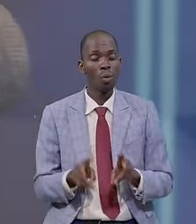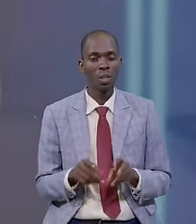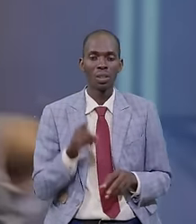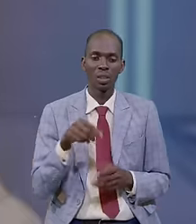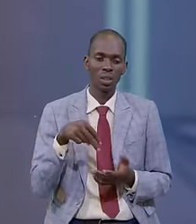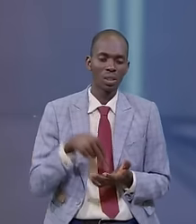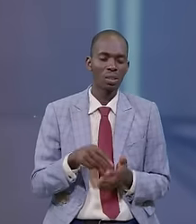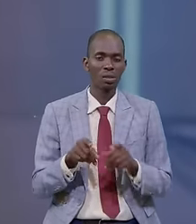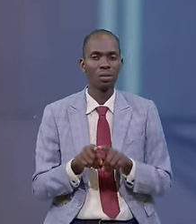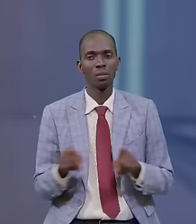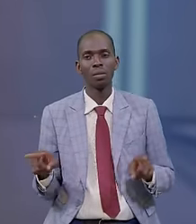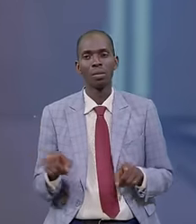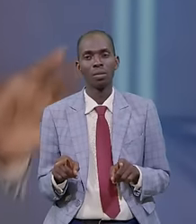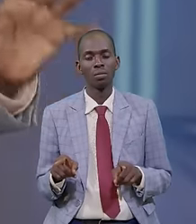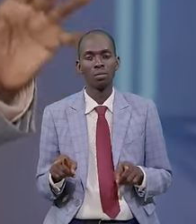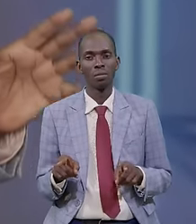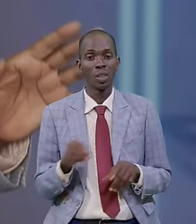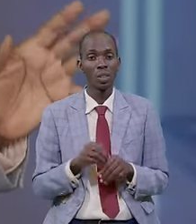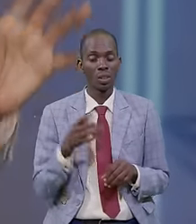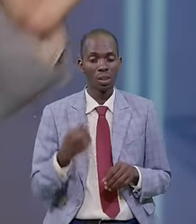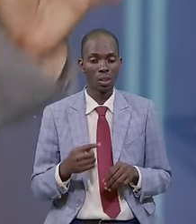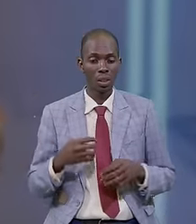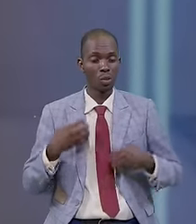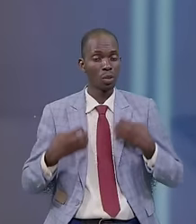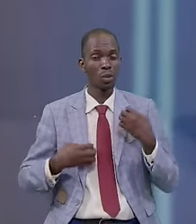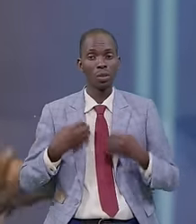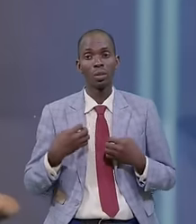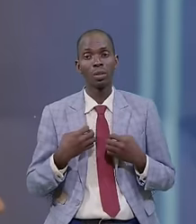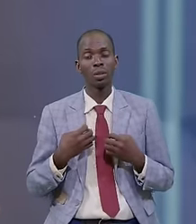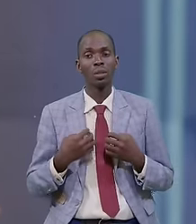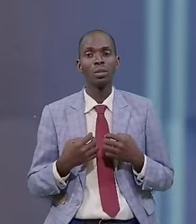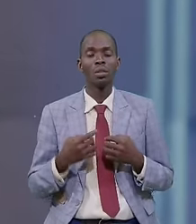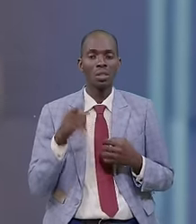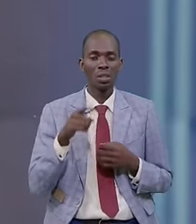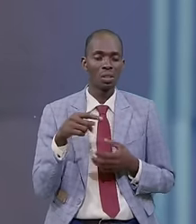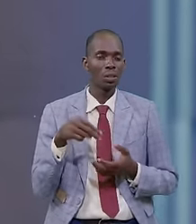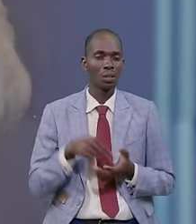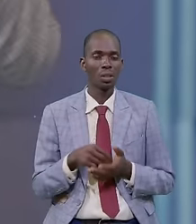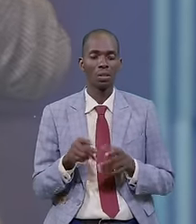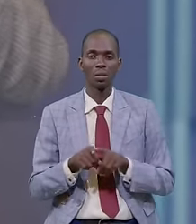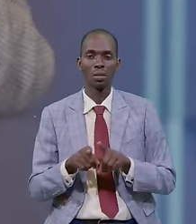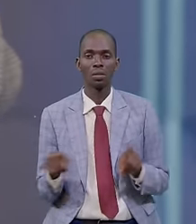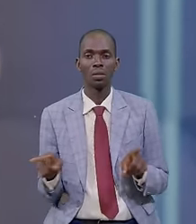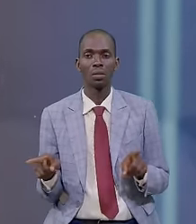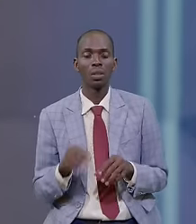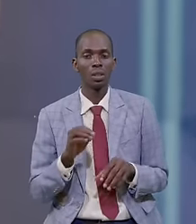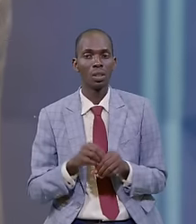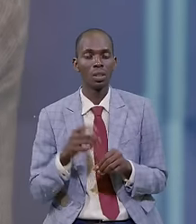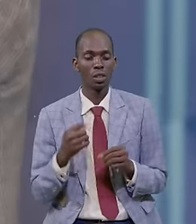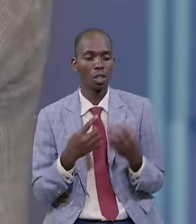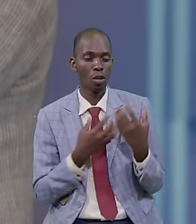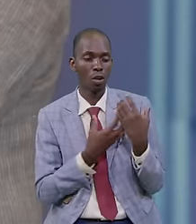the emotion, calm and cool, he stood out. In the confidence that